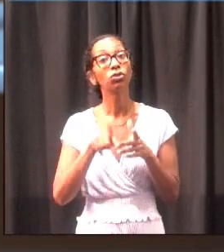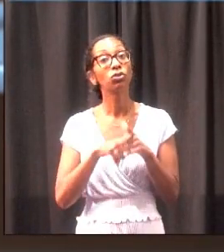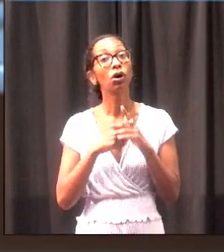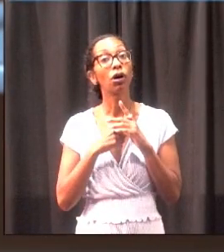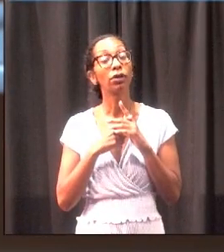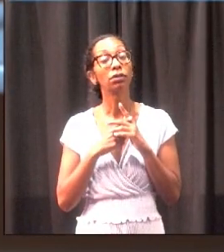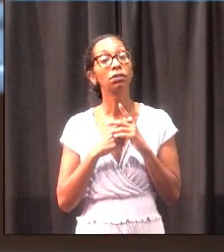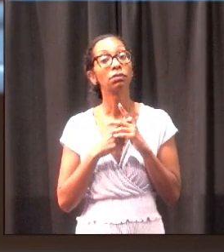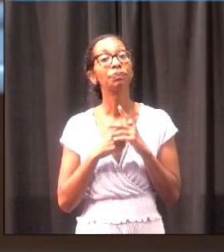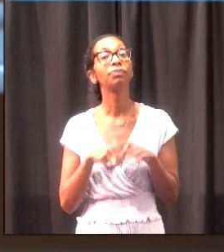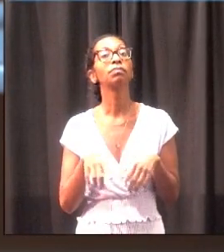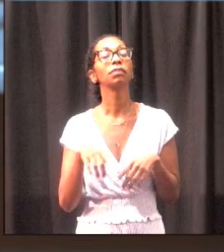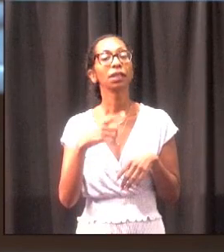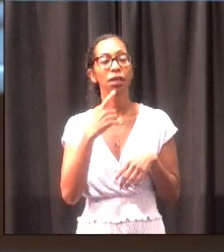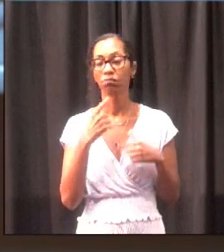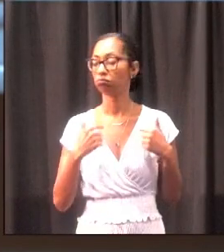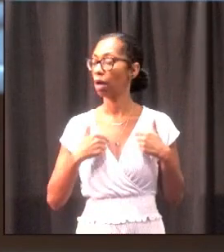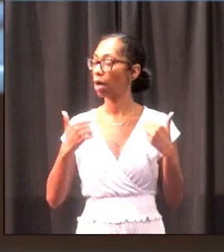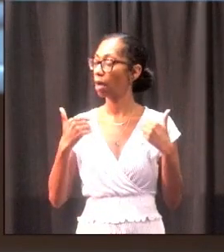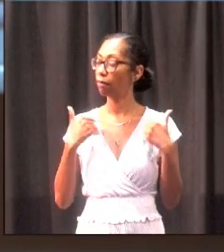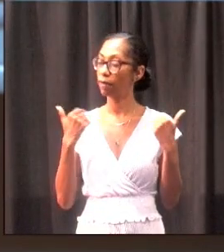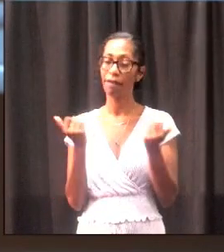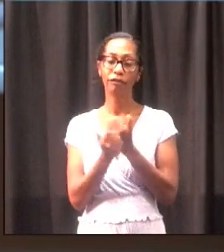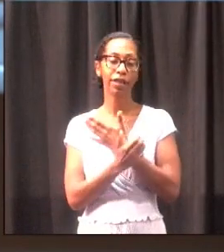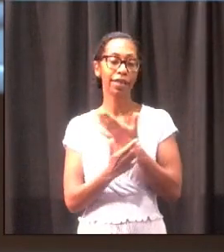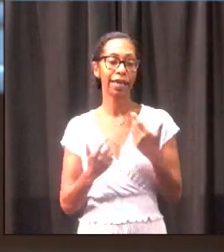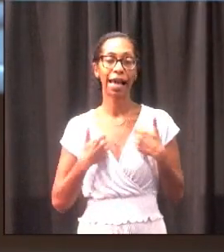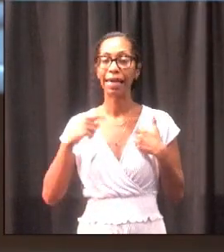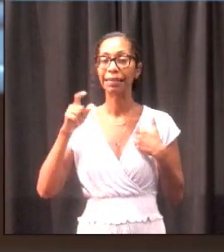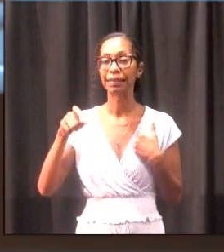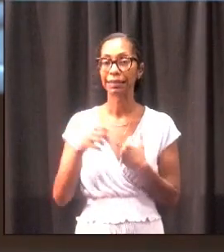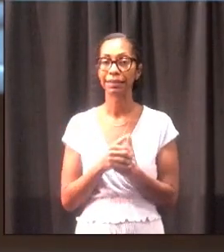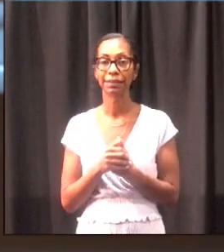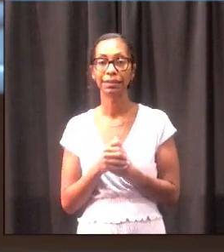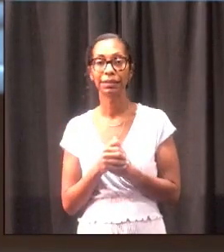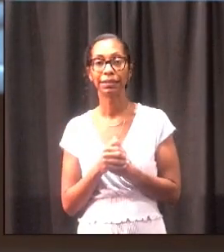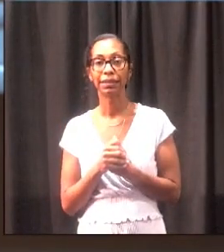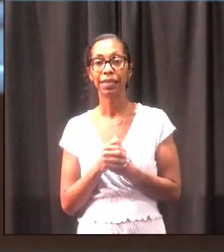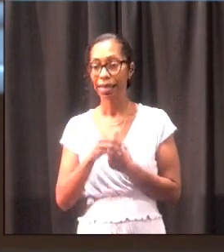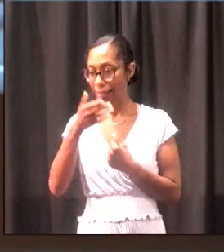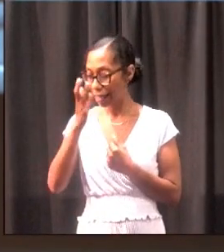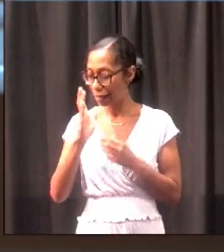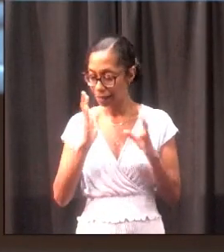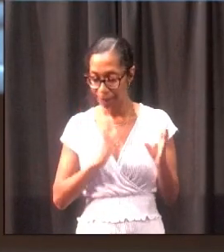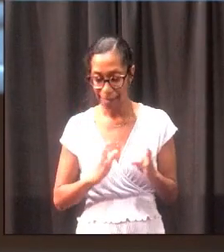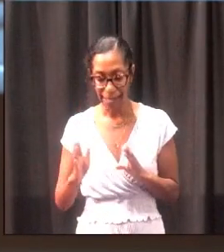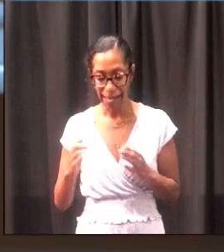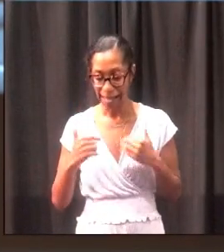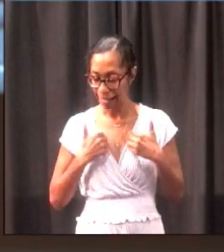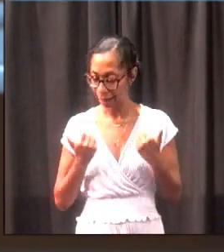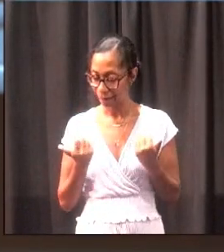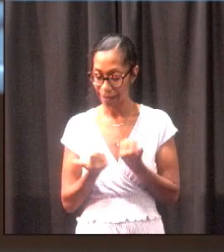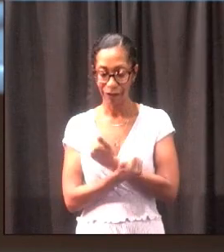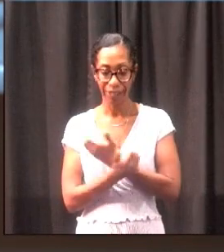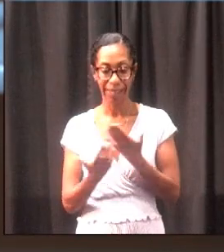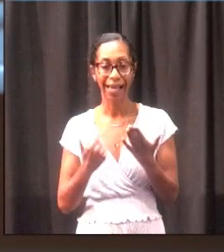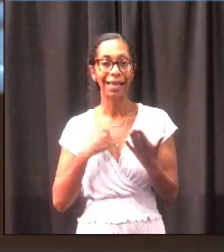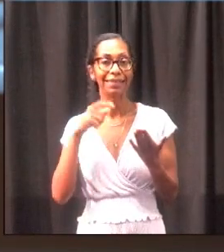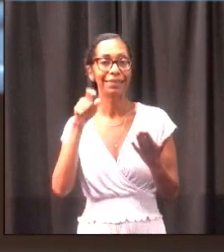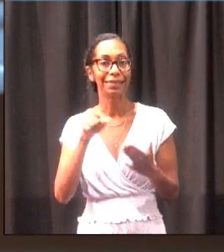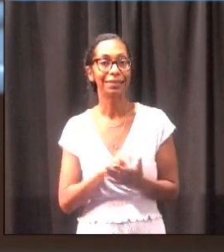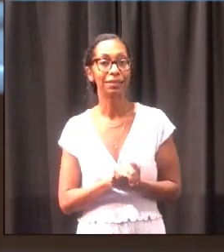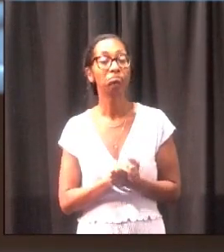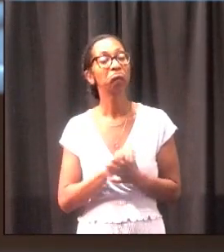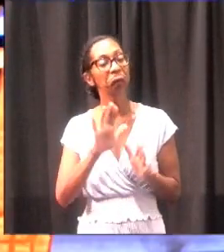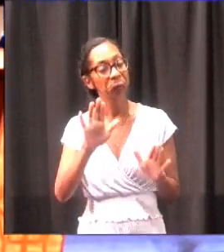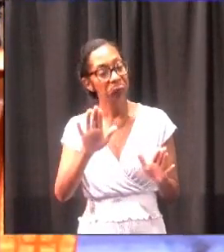now, we have everything we need to succeed in the plan that God has for our lives. Now, understand that as